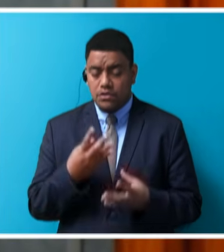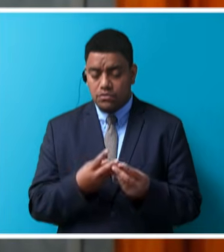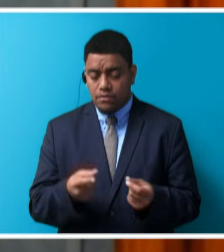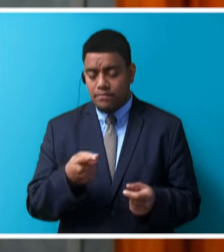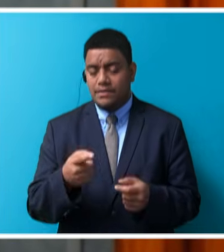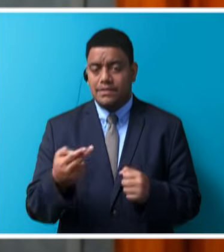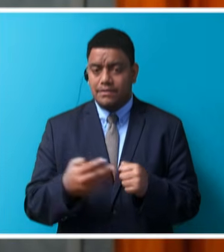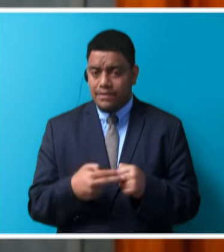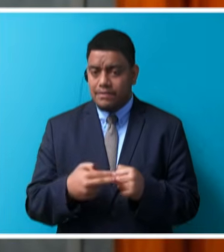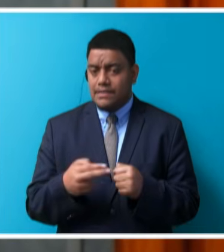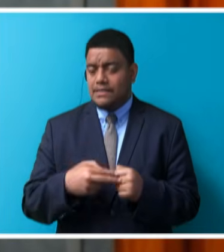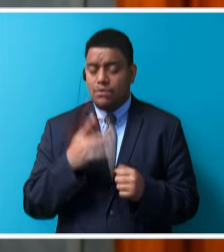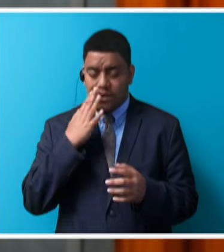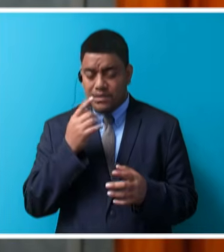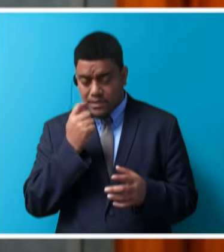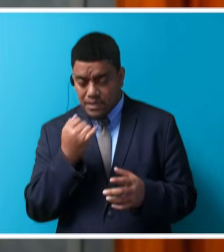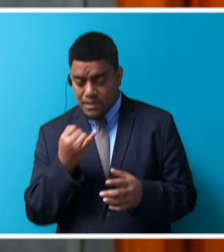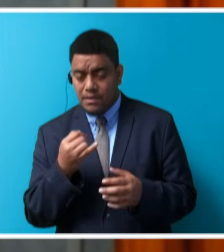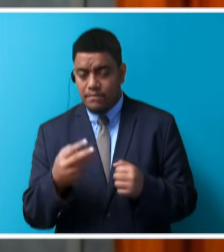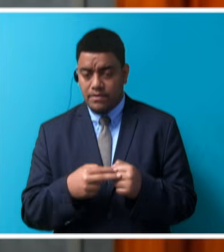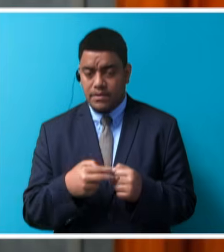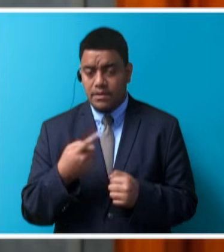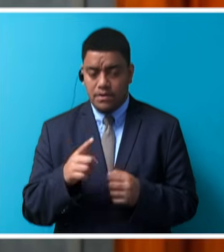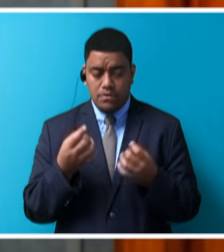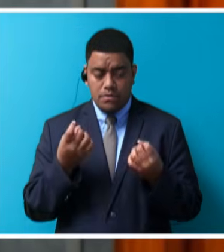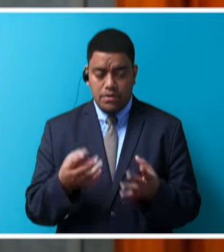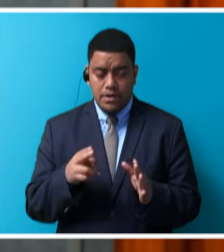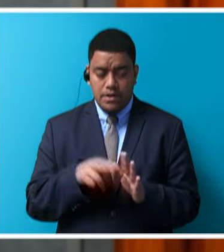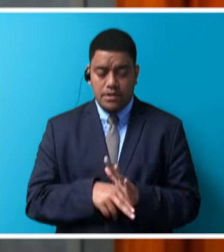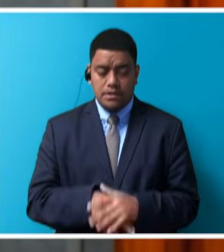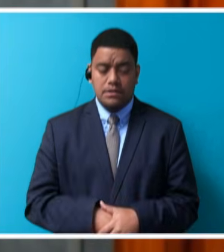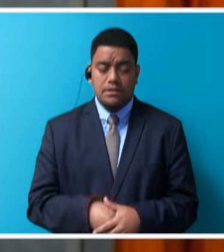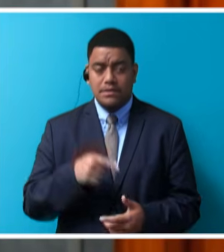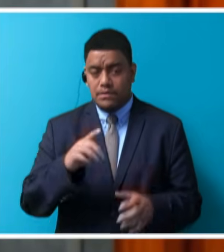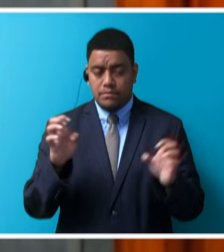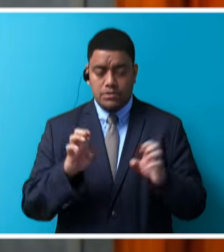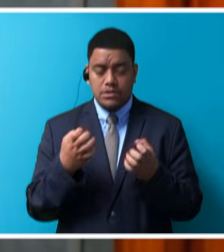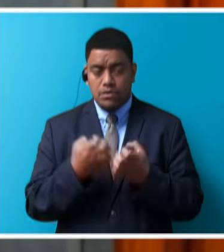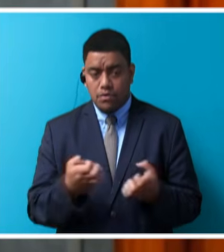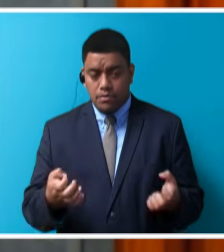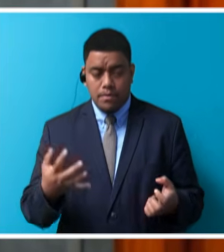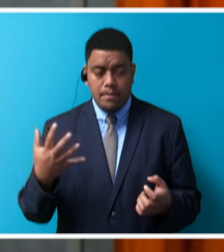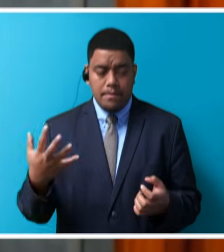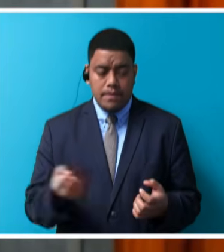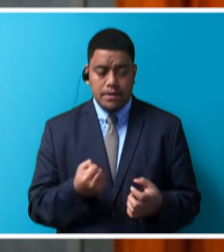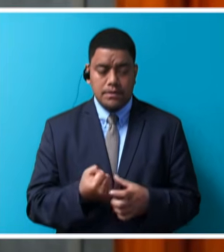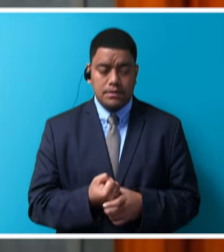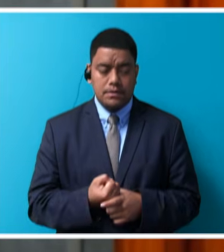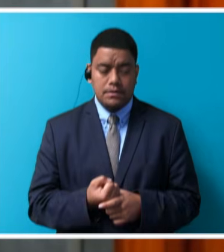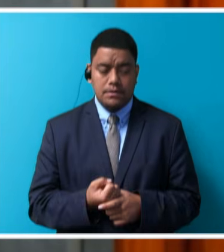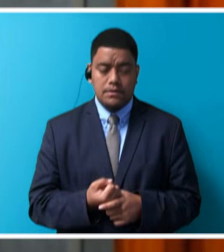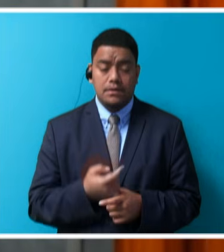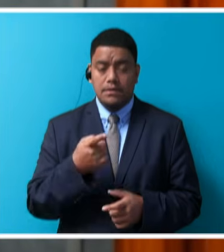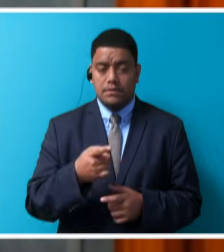schedule, and regular readiness checks. Emergency equipment must be functional before a